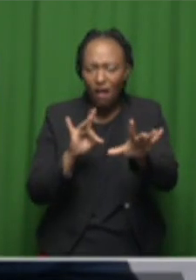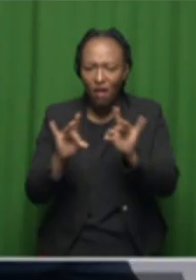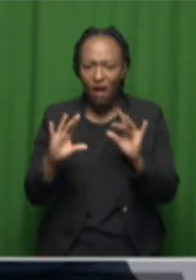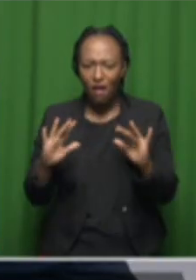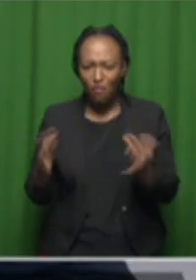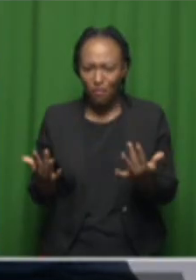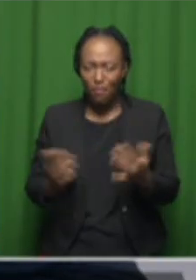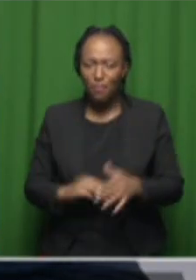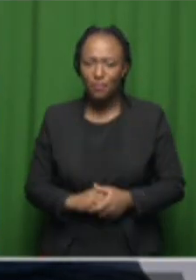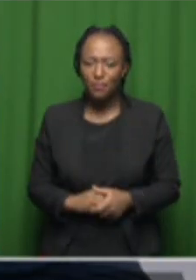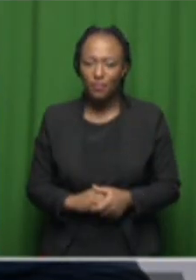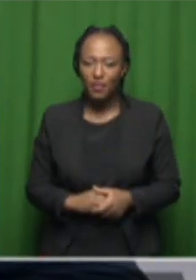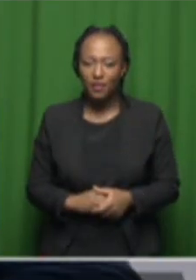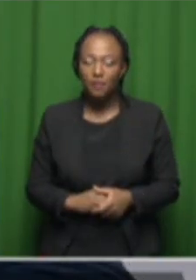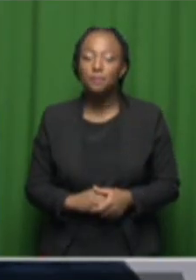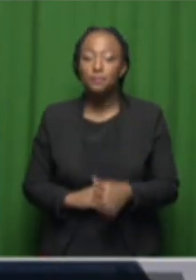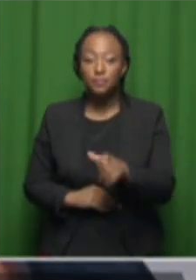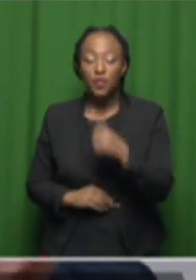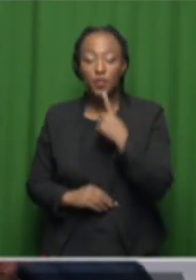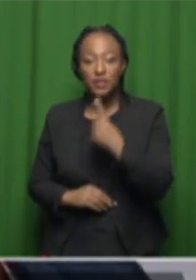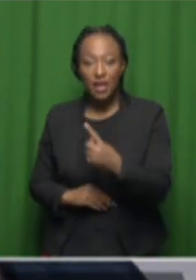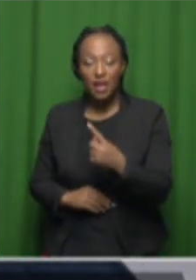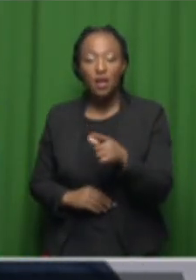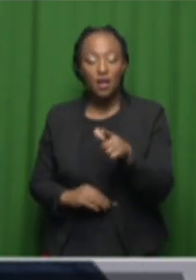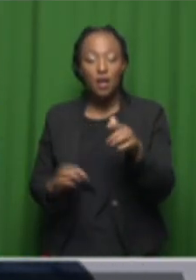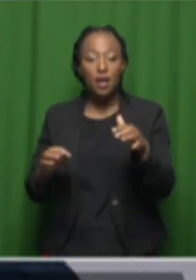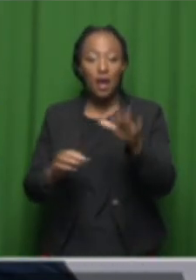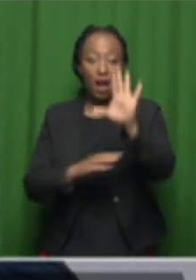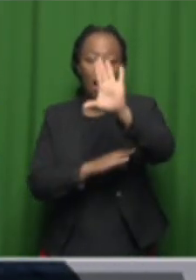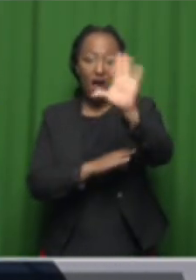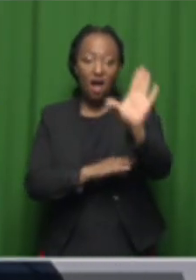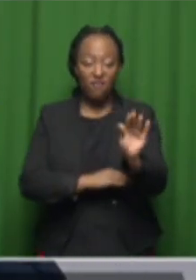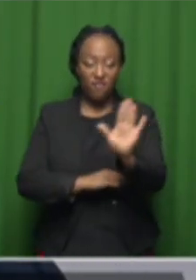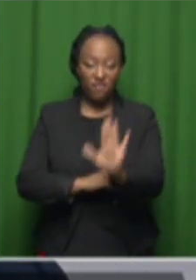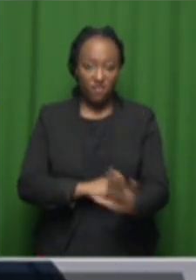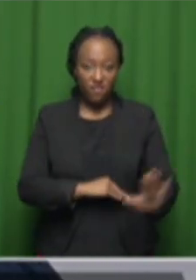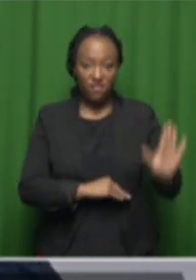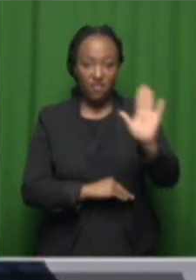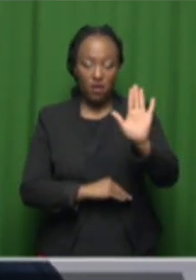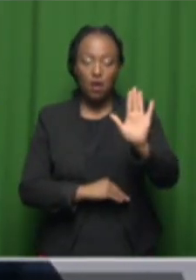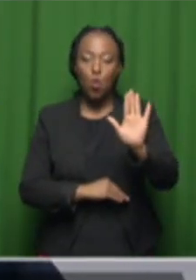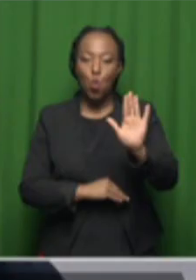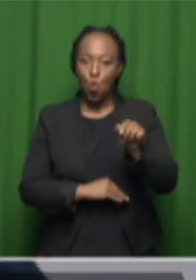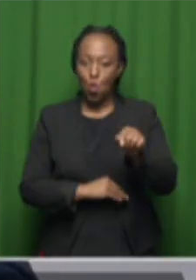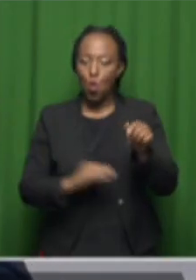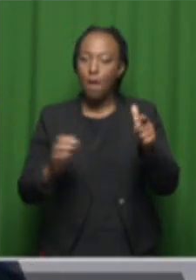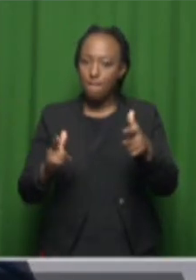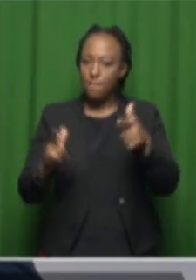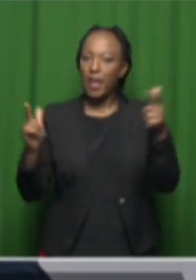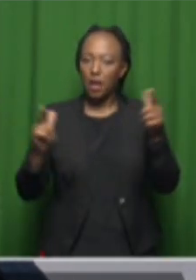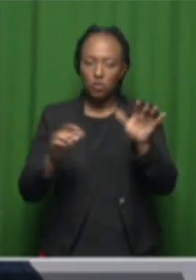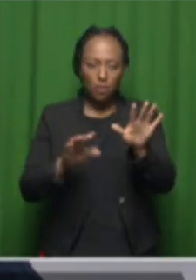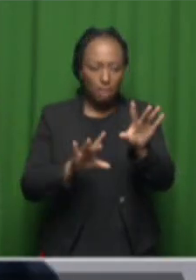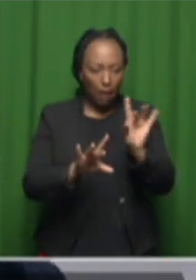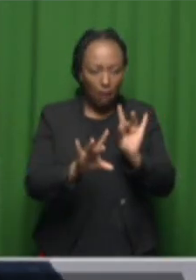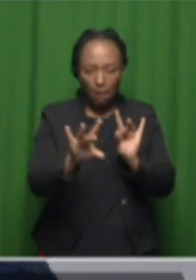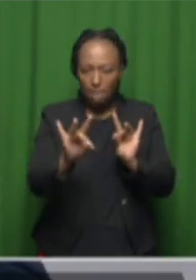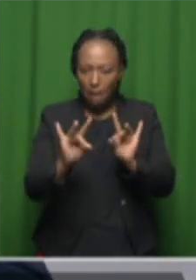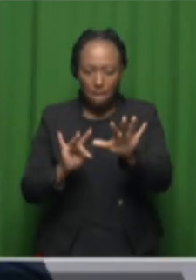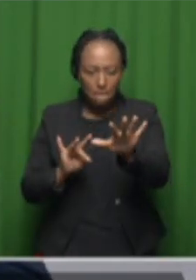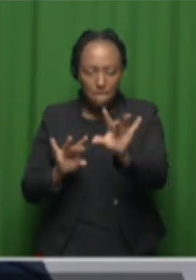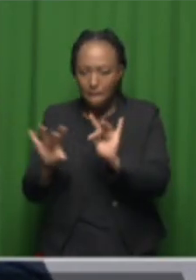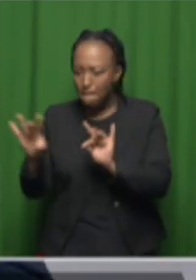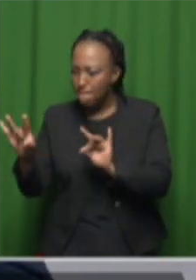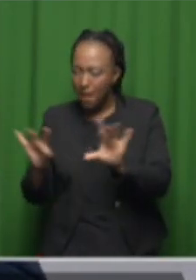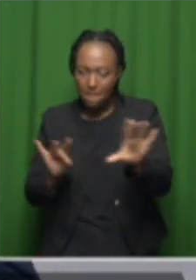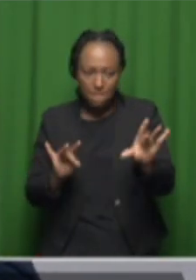I said, it's hard, like you said, it's so huge. Yeah. So it is difficult to kind of pick out of this enormous continent who to